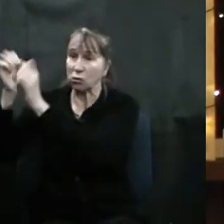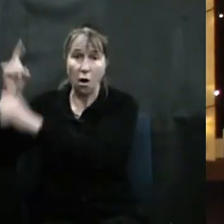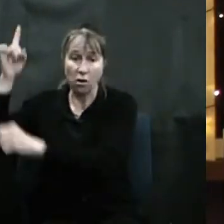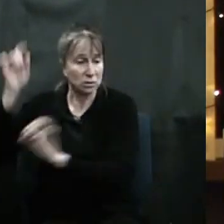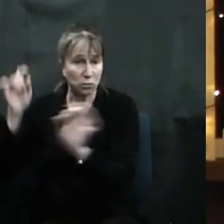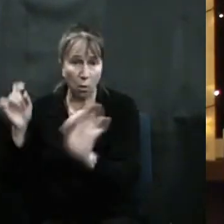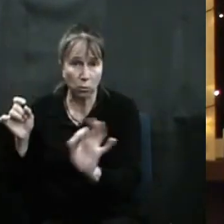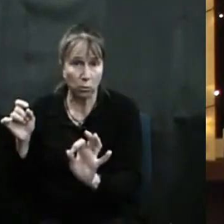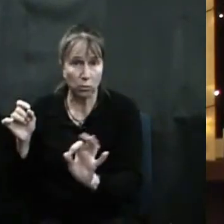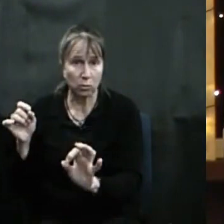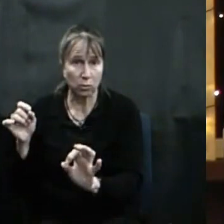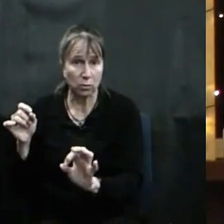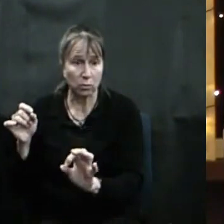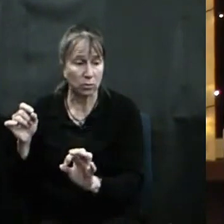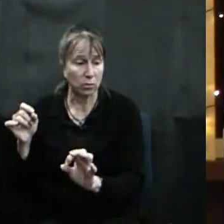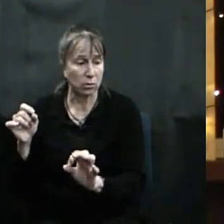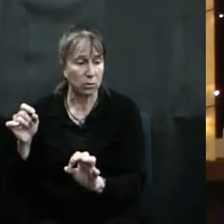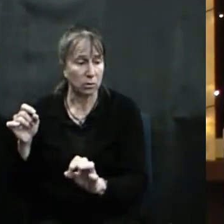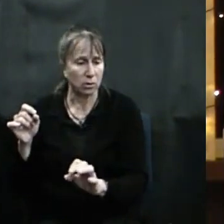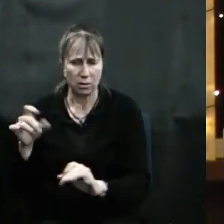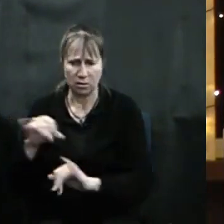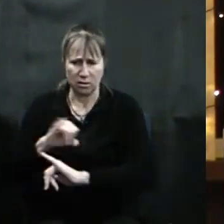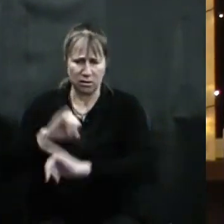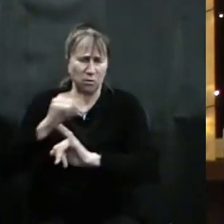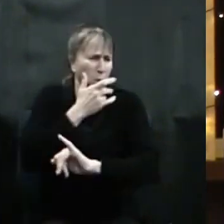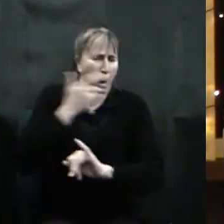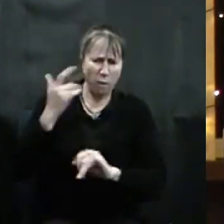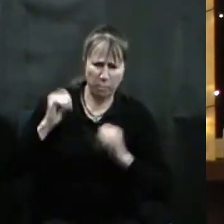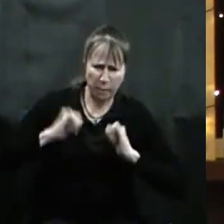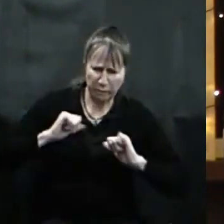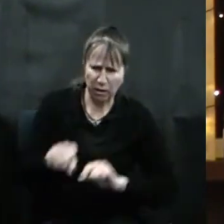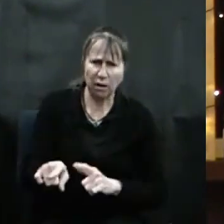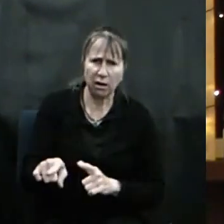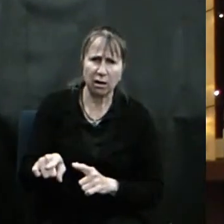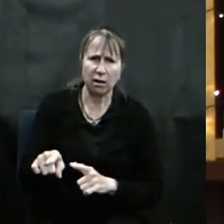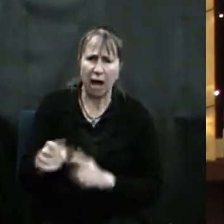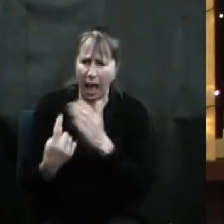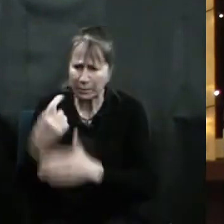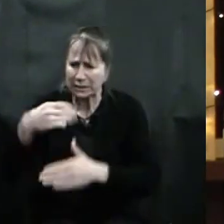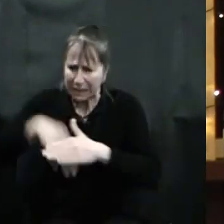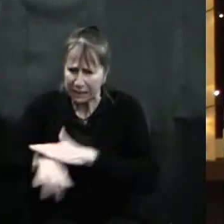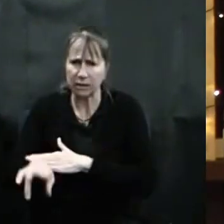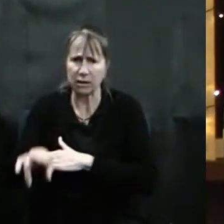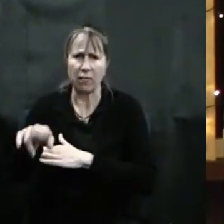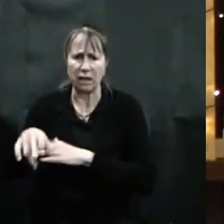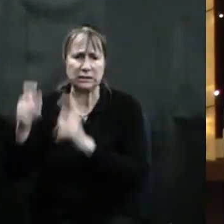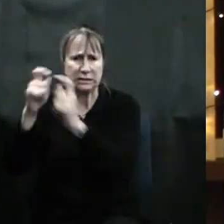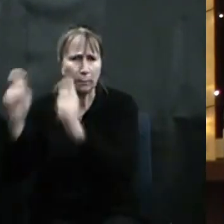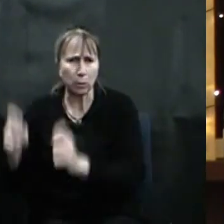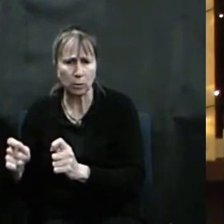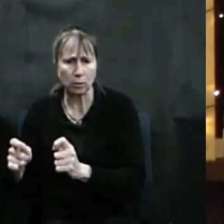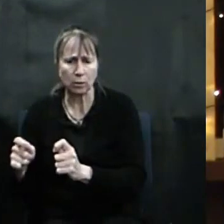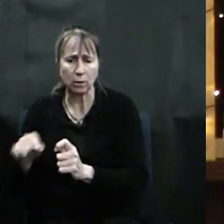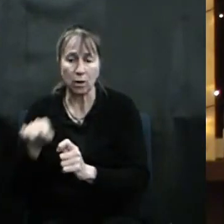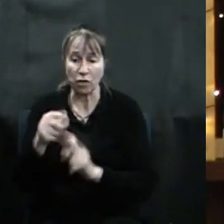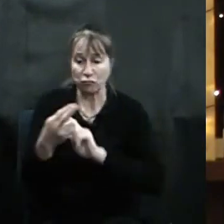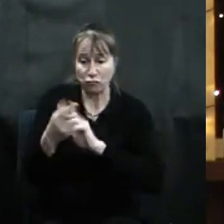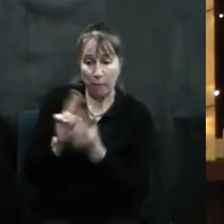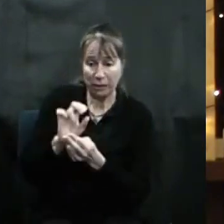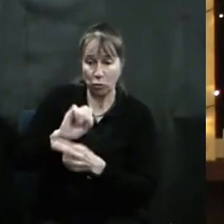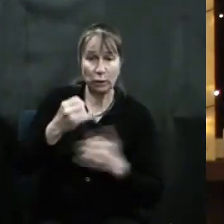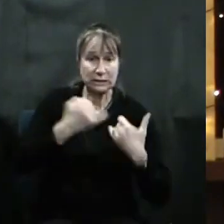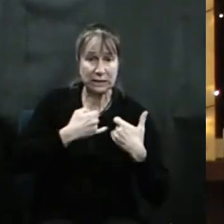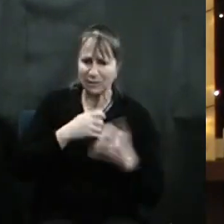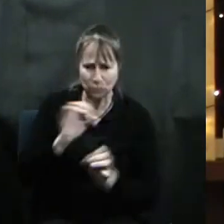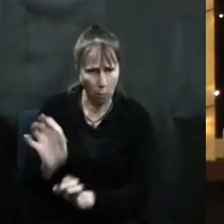God's word. That wasn't going on in Jerusalem temple. Not the rigorous repentance of sin. That wasn't going